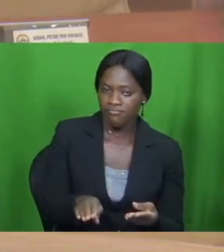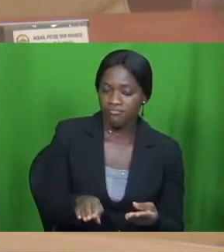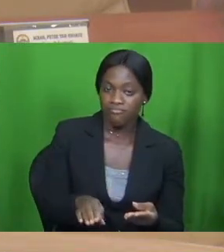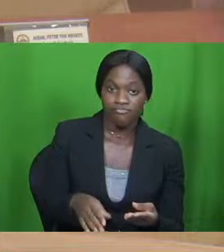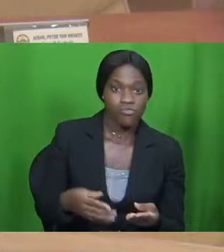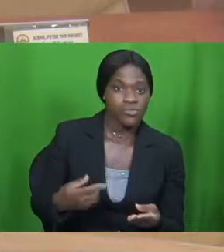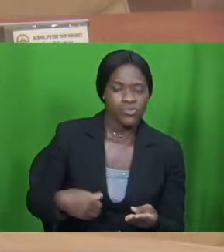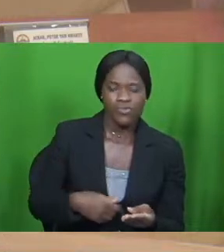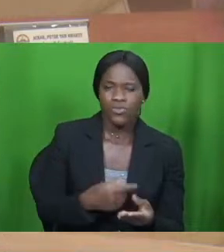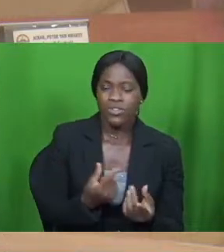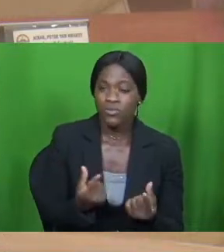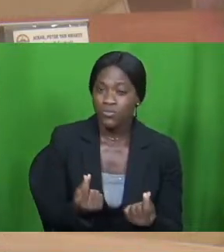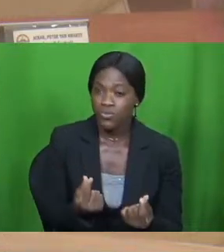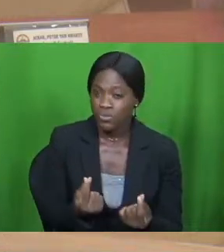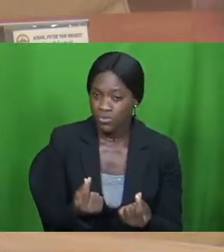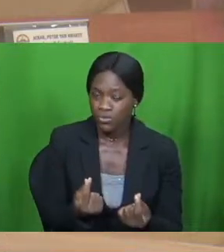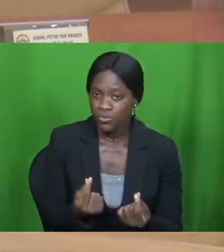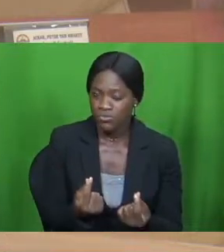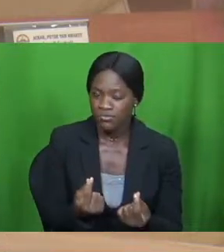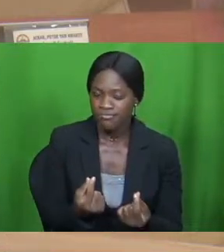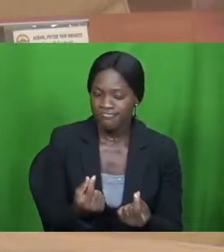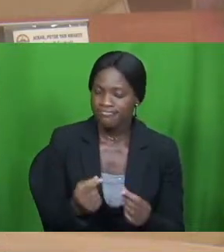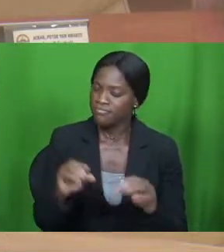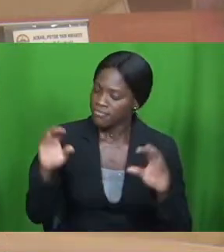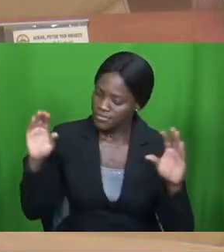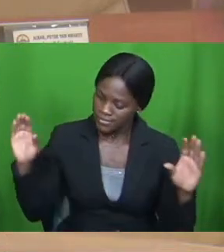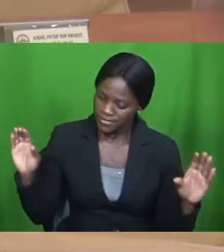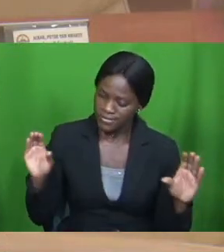do is to celebrate him.